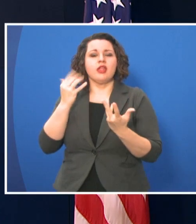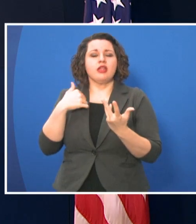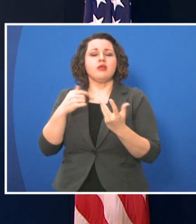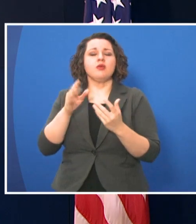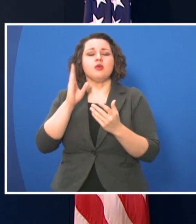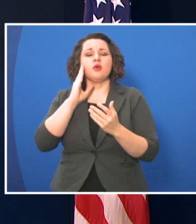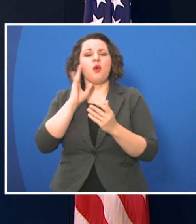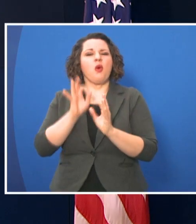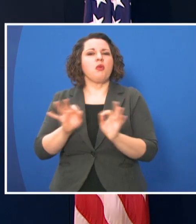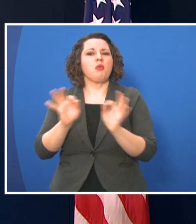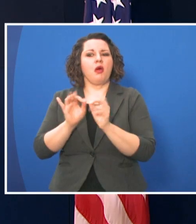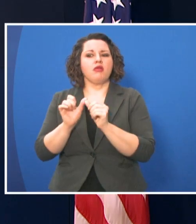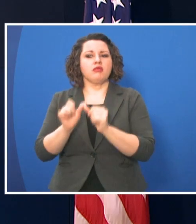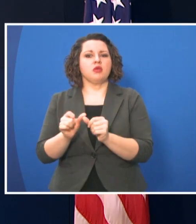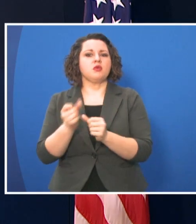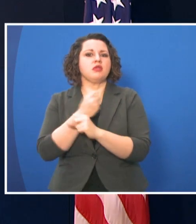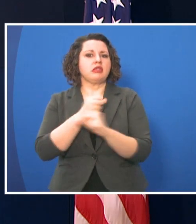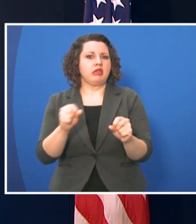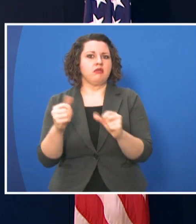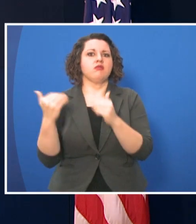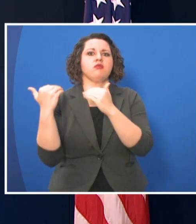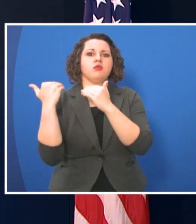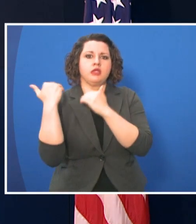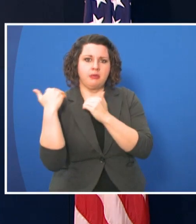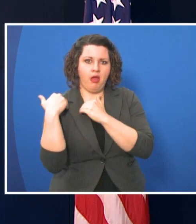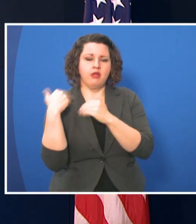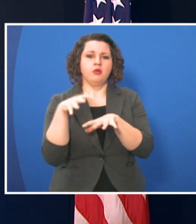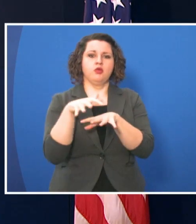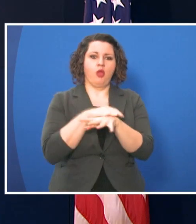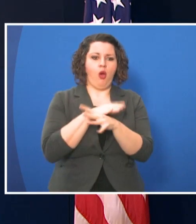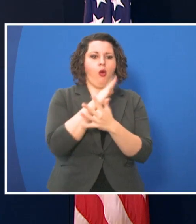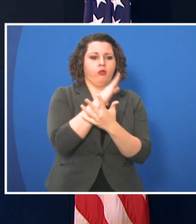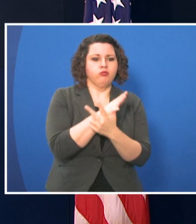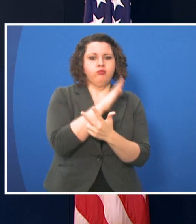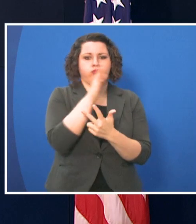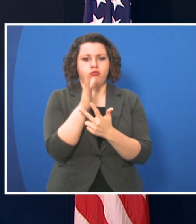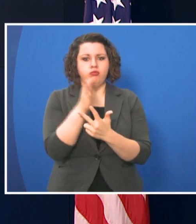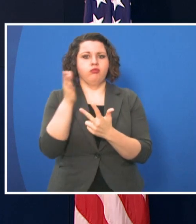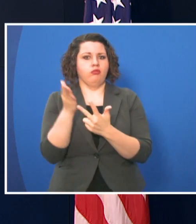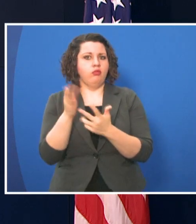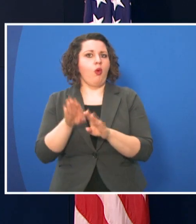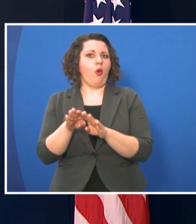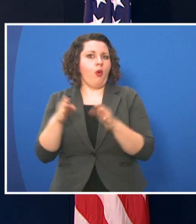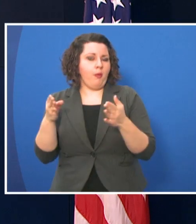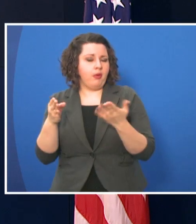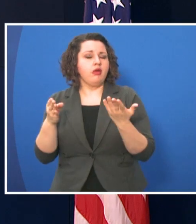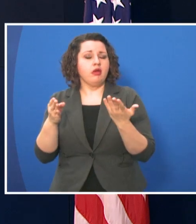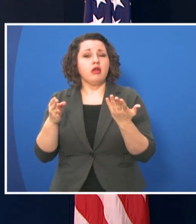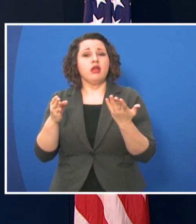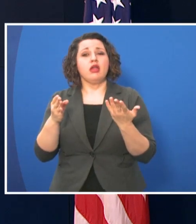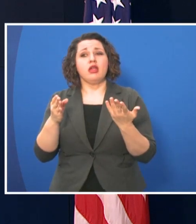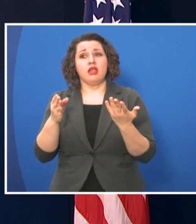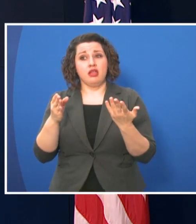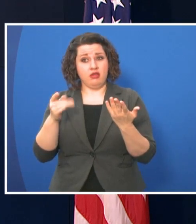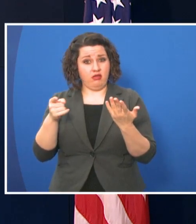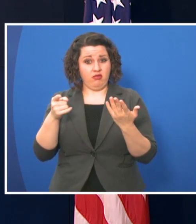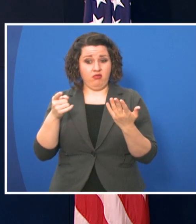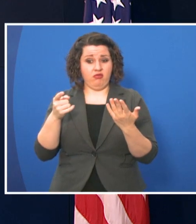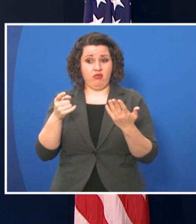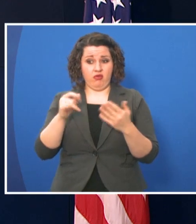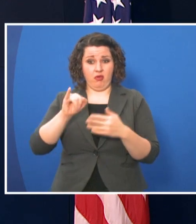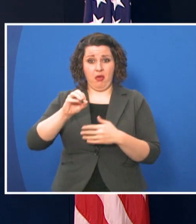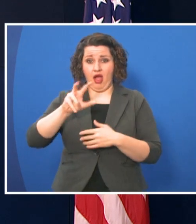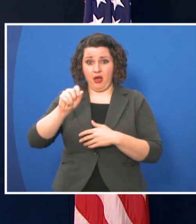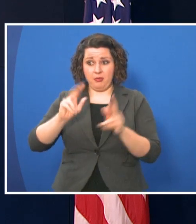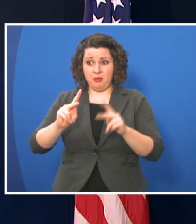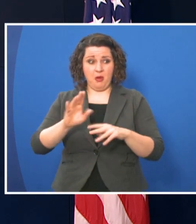very responsible, safe, measured, phased-in manner to continue to open up. And what we're seeing from businesses and from